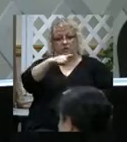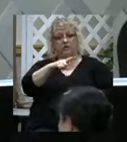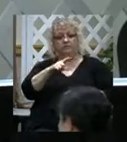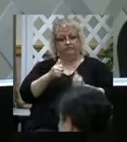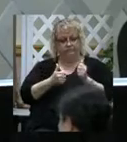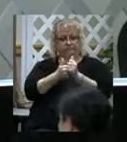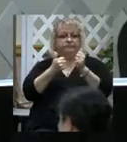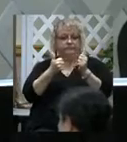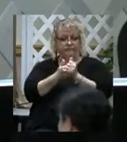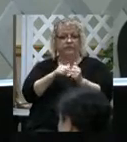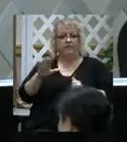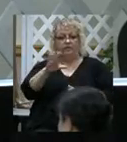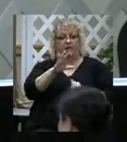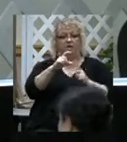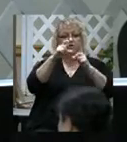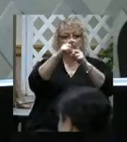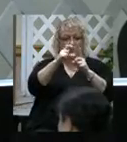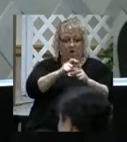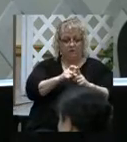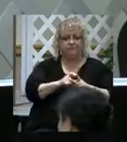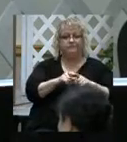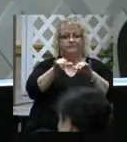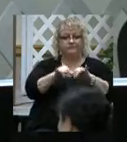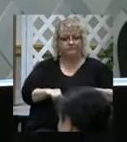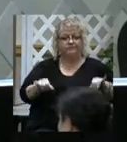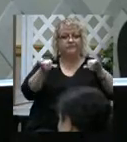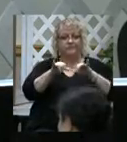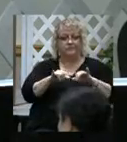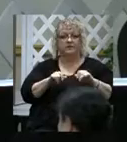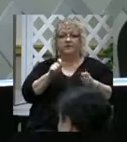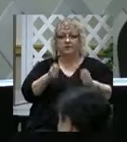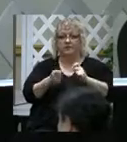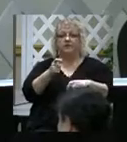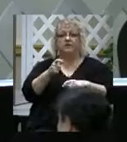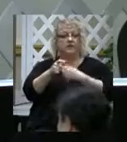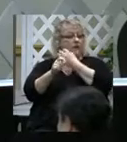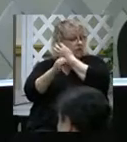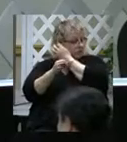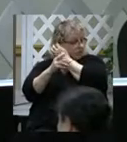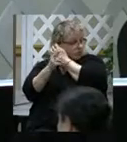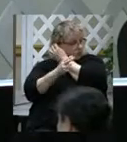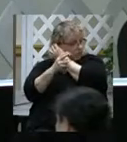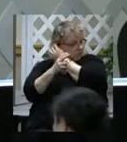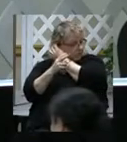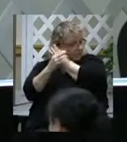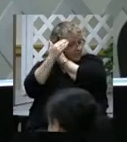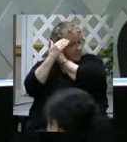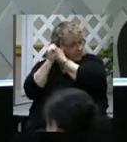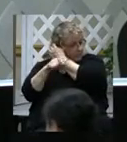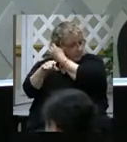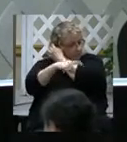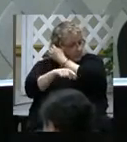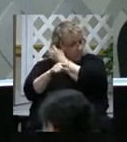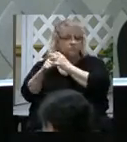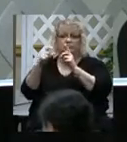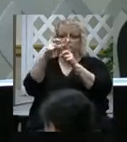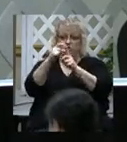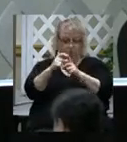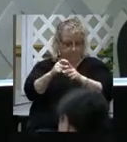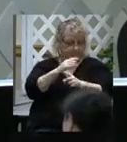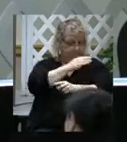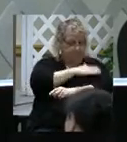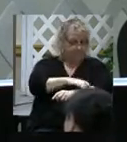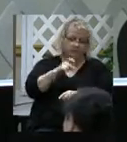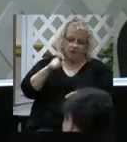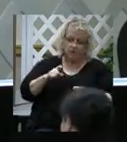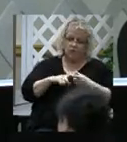still adhere to the terminology, that our bilingual workers or interpreters that we use are familiar with those terms. So we